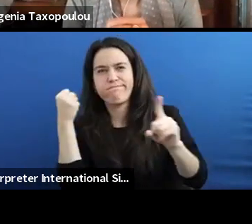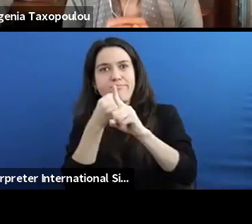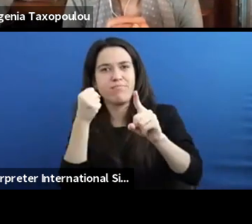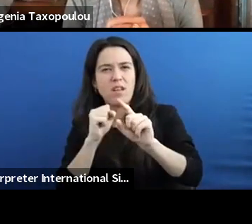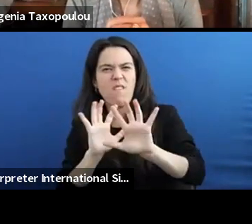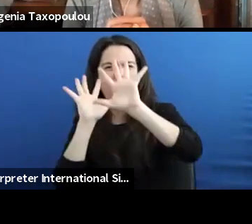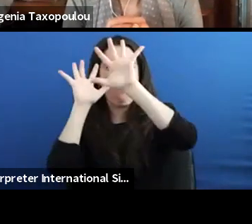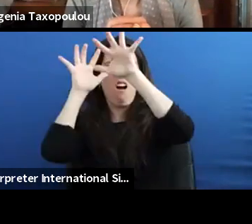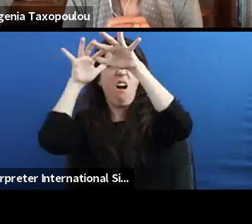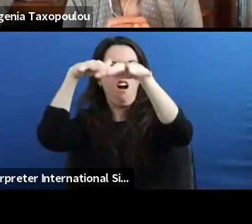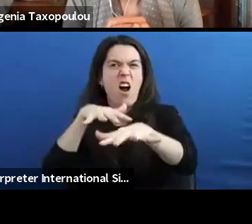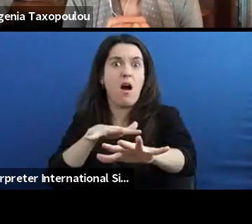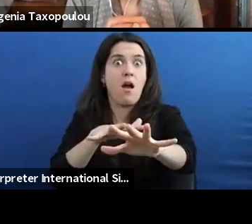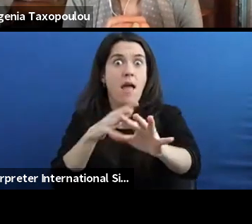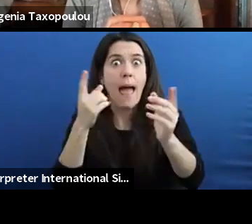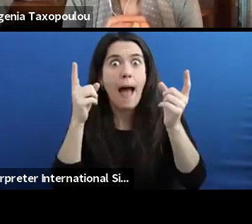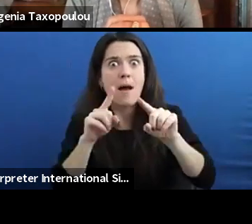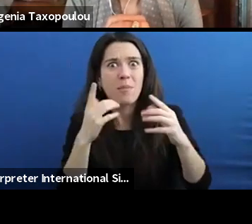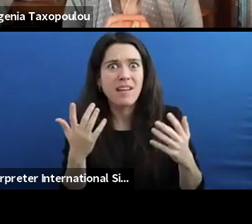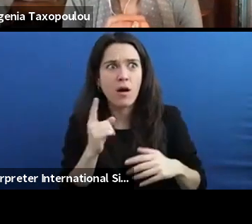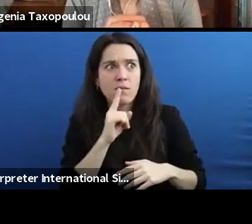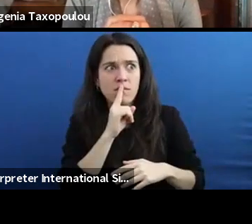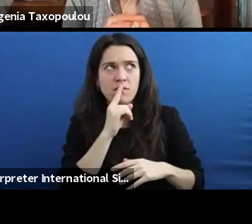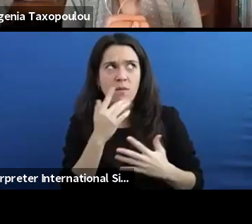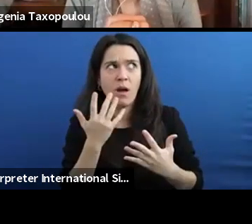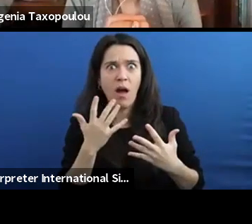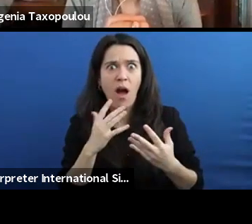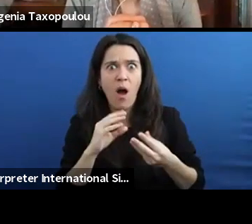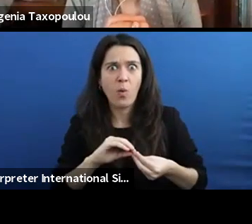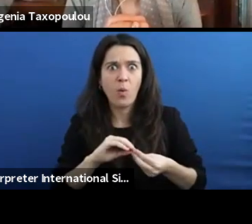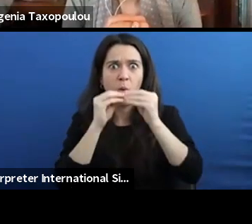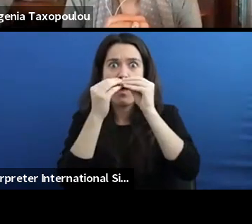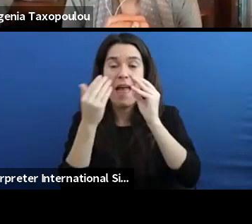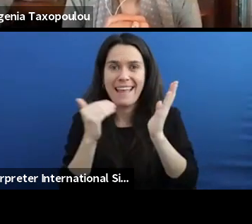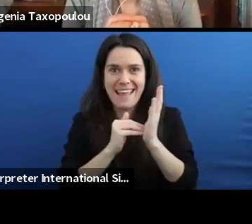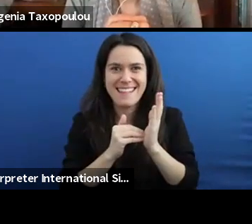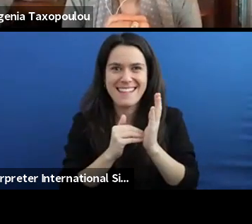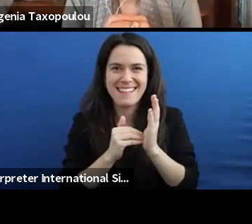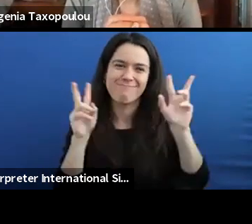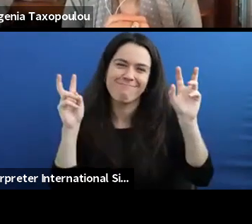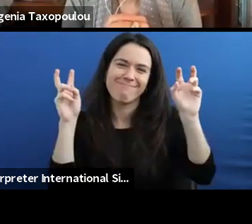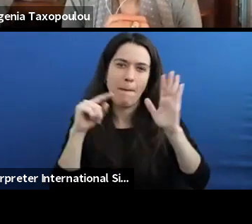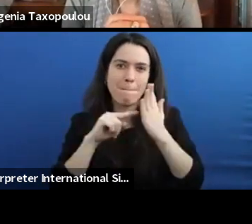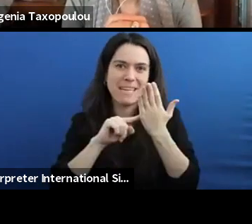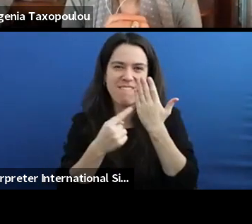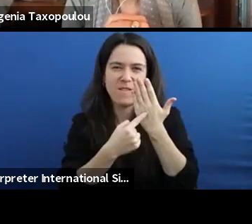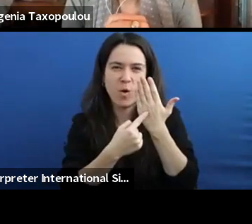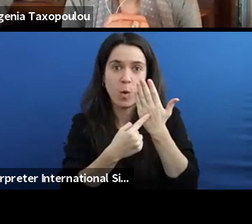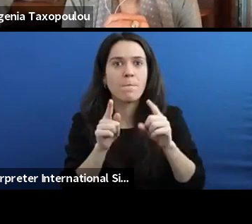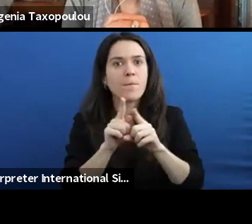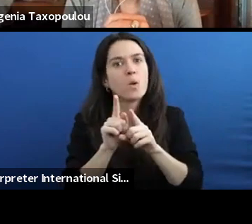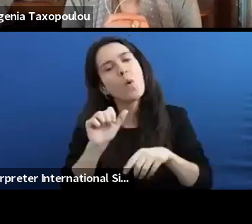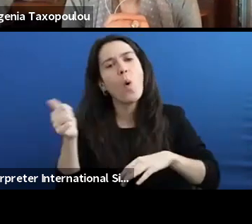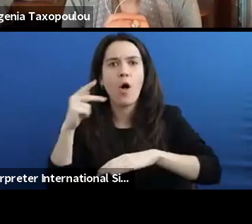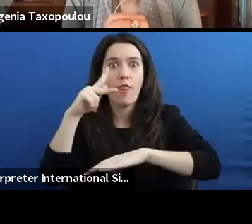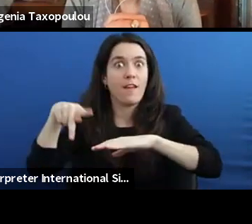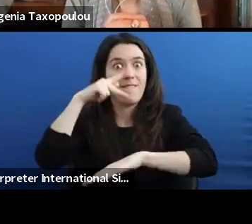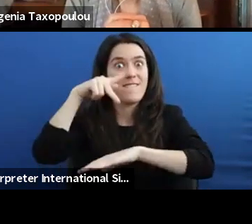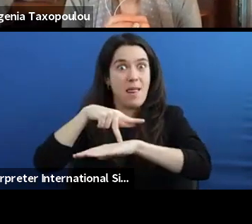So, and there's another possibility, the PETA, the Philippine Educational Theater